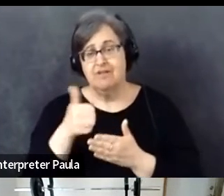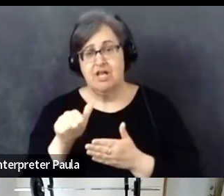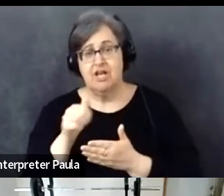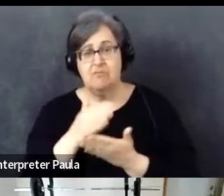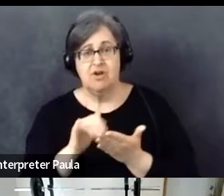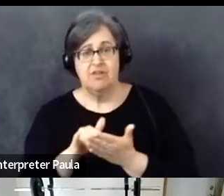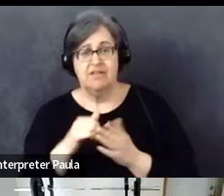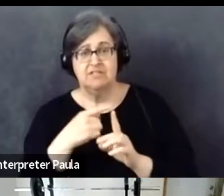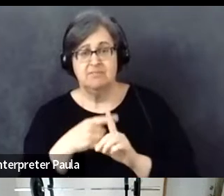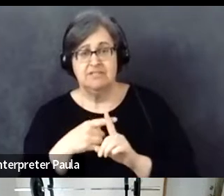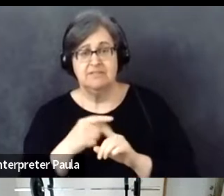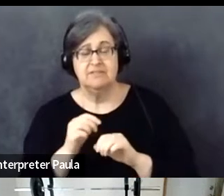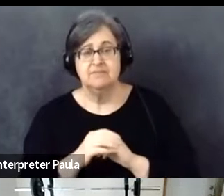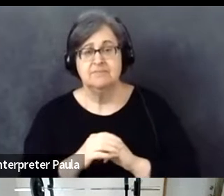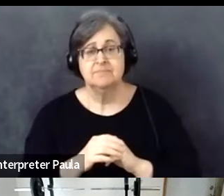positive. So